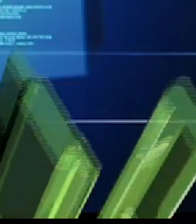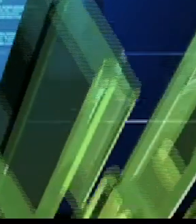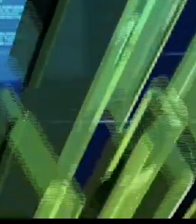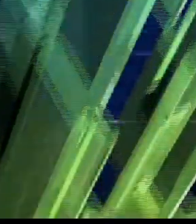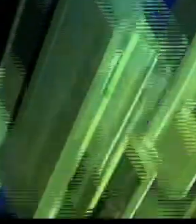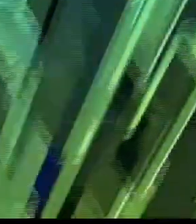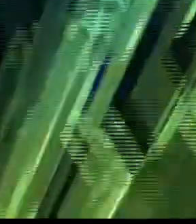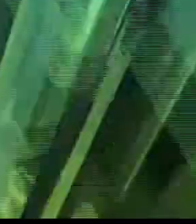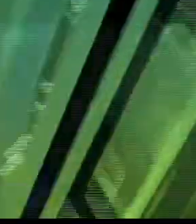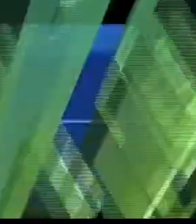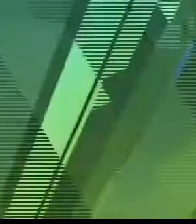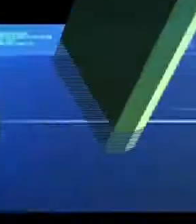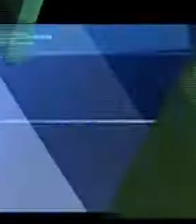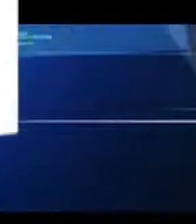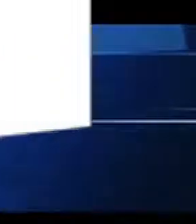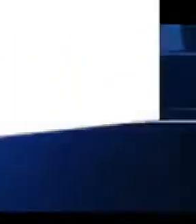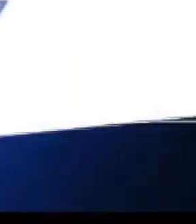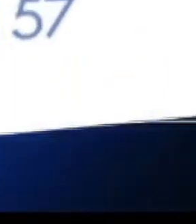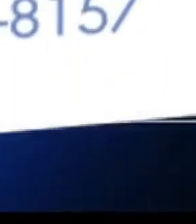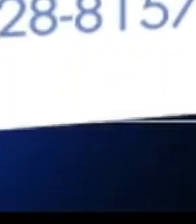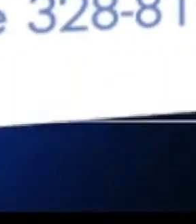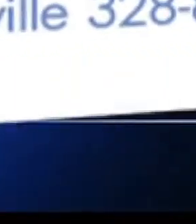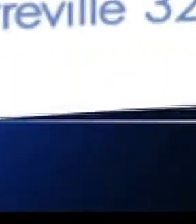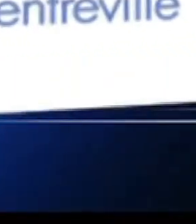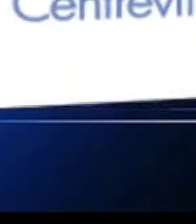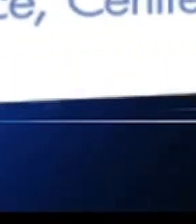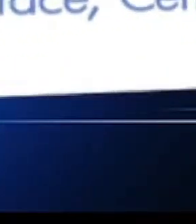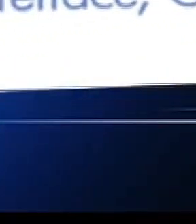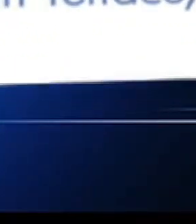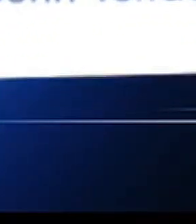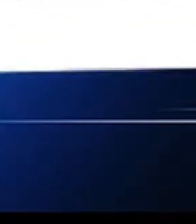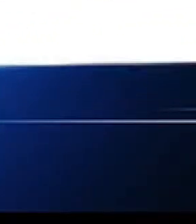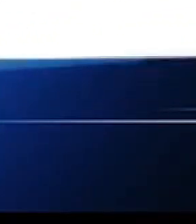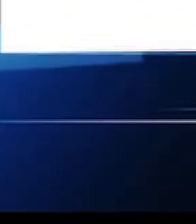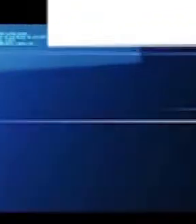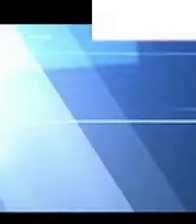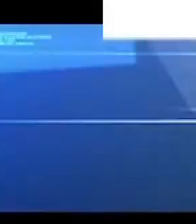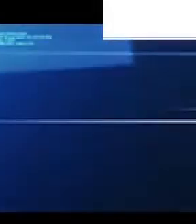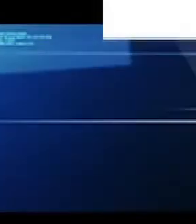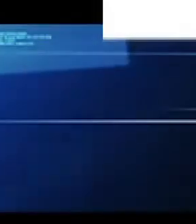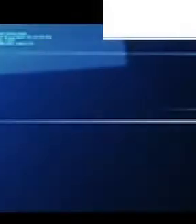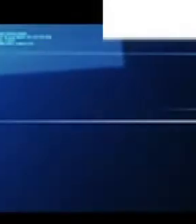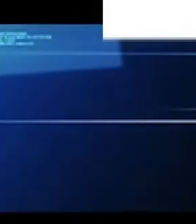ZNS Total Sports, brought to you by Fourth Terrace Diagnostic Center.